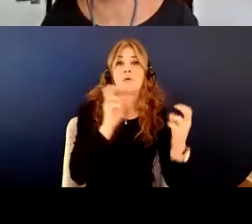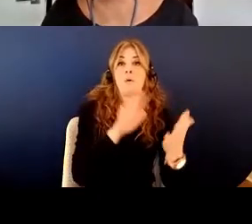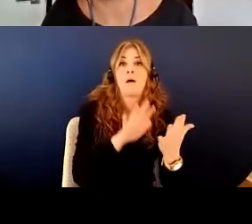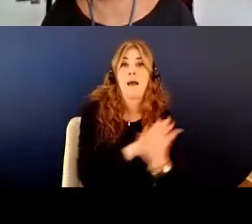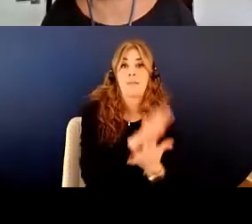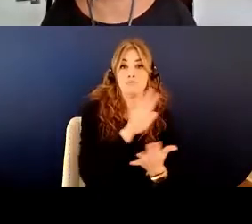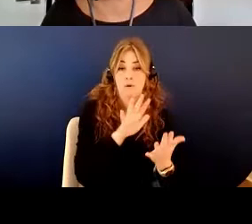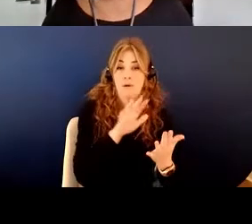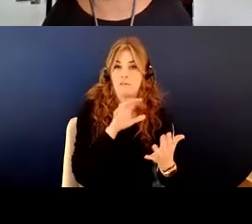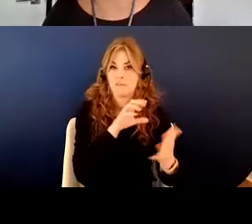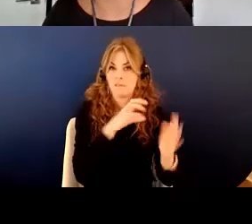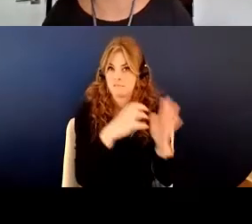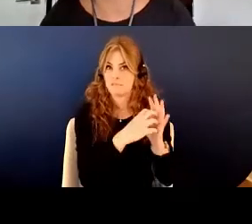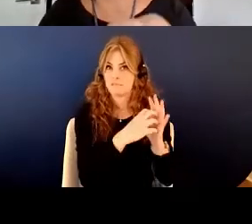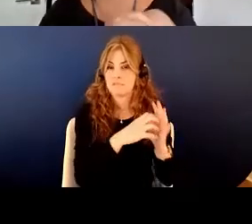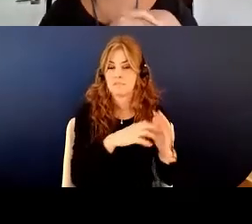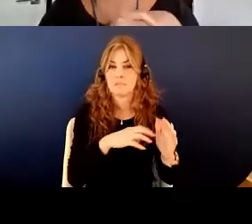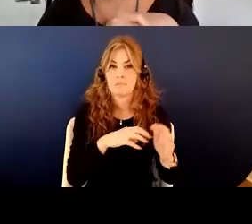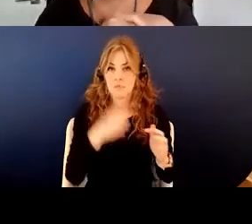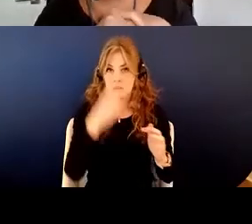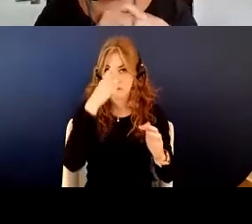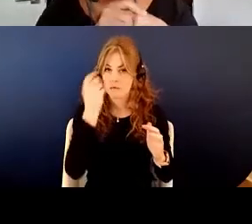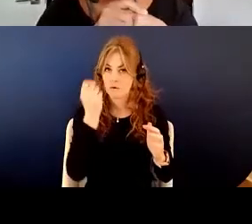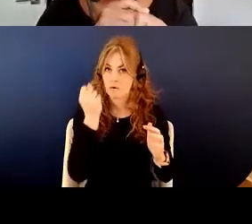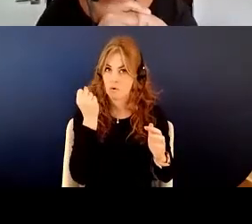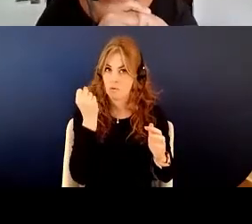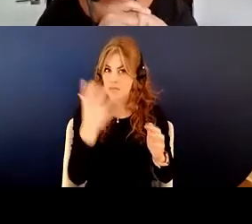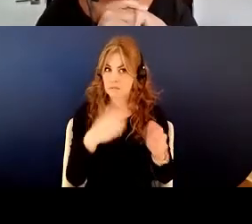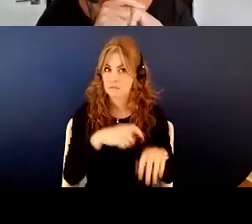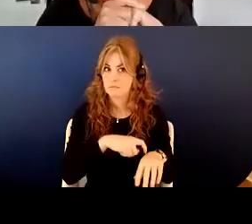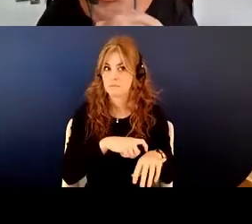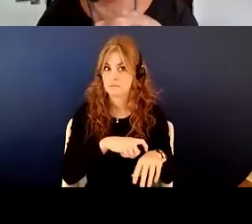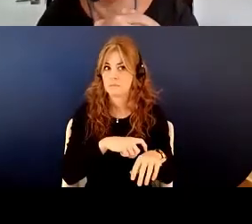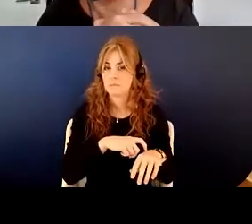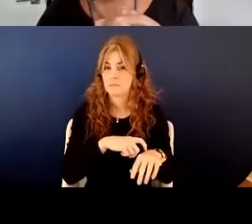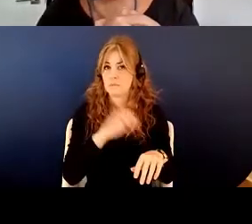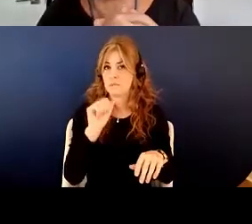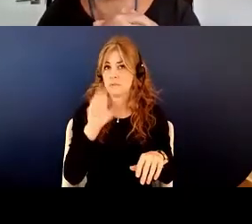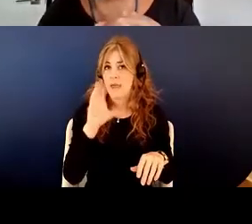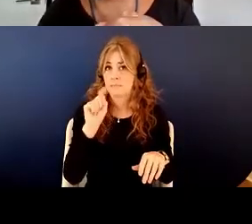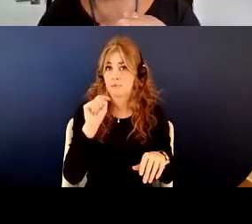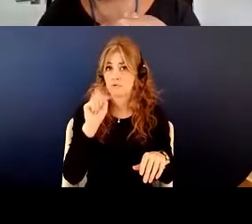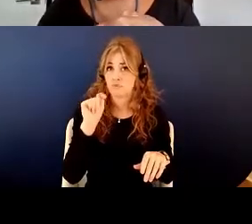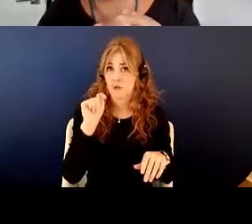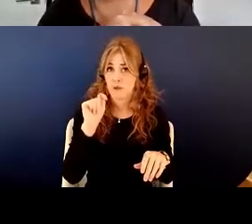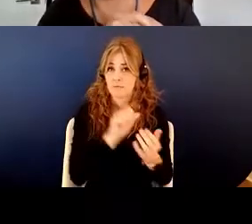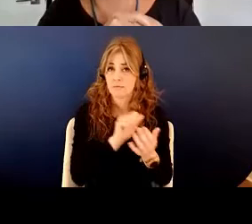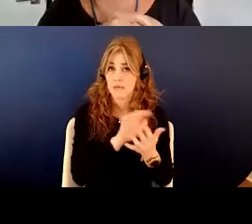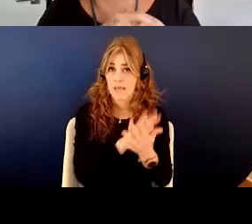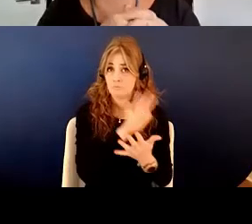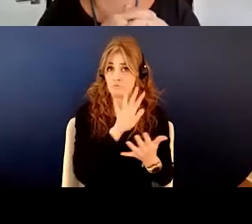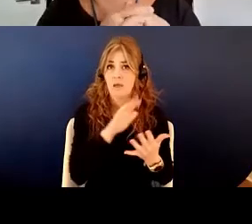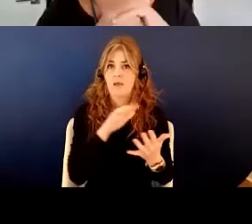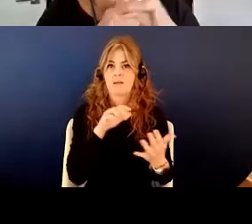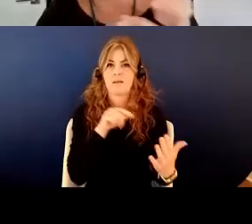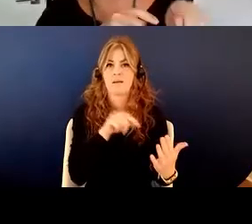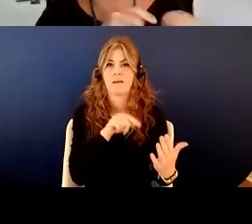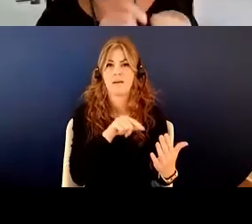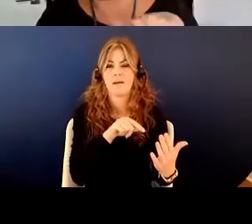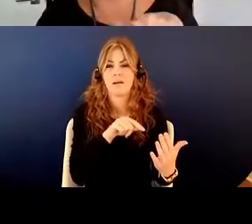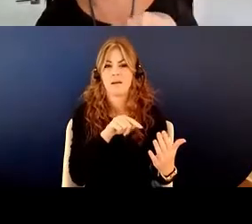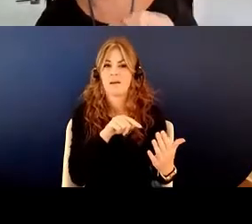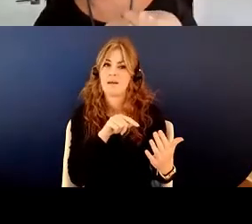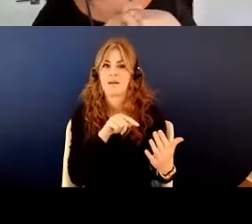wow, given that many times the abstract of any primary study bears only